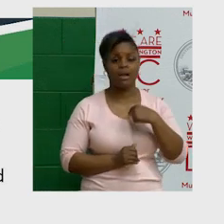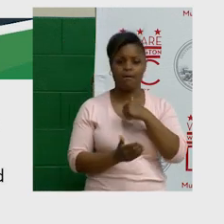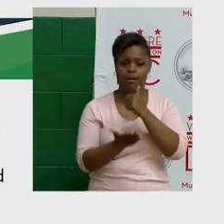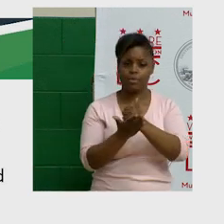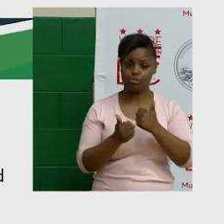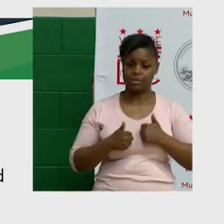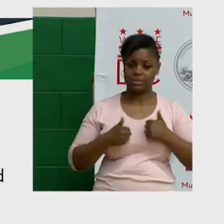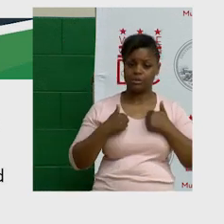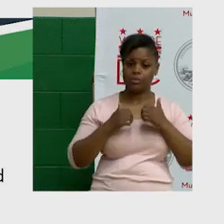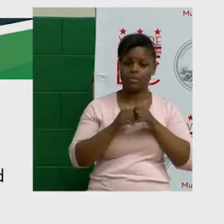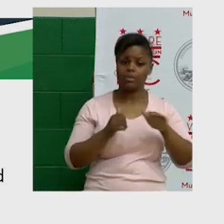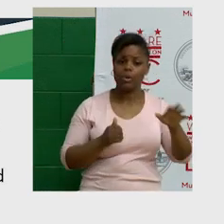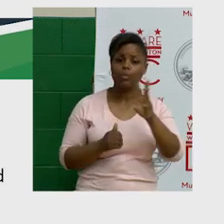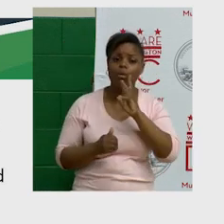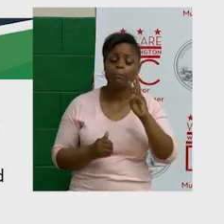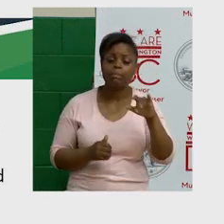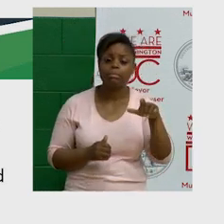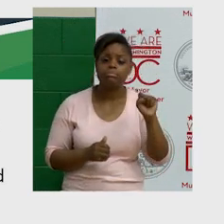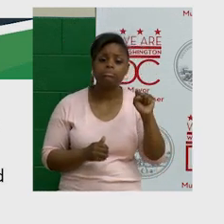water bills